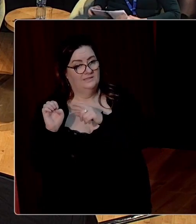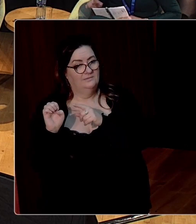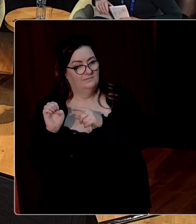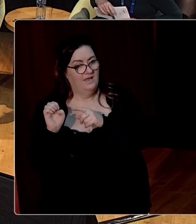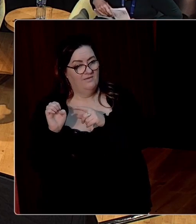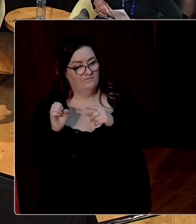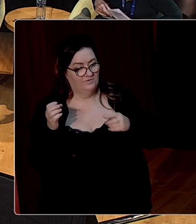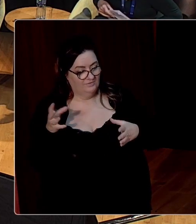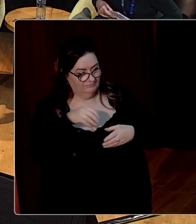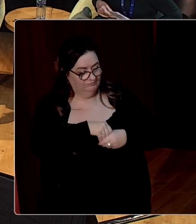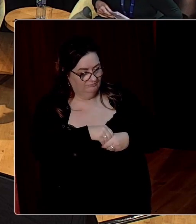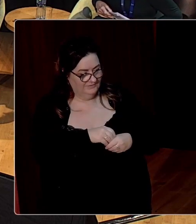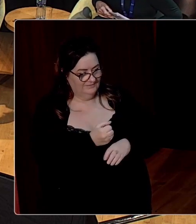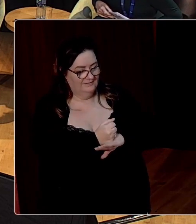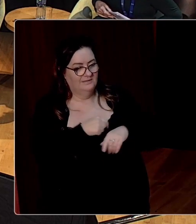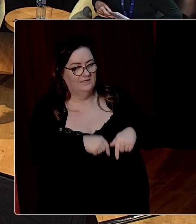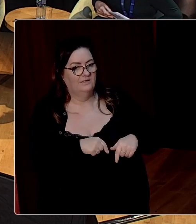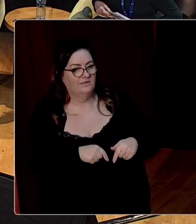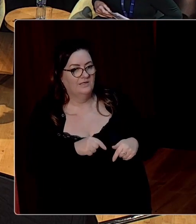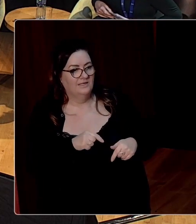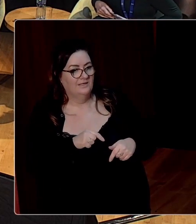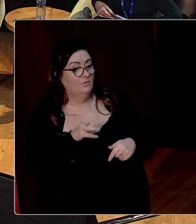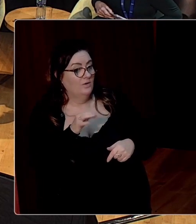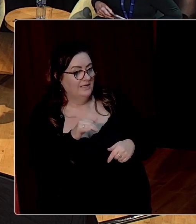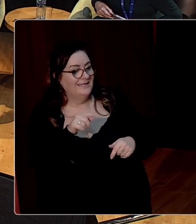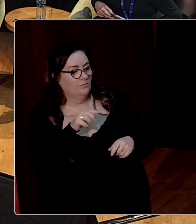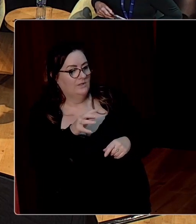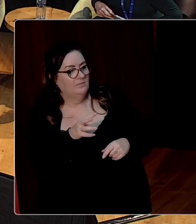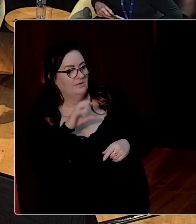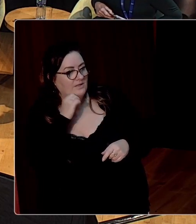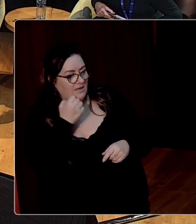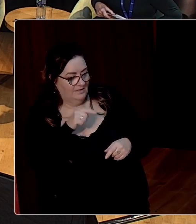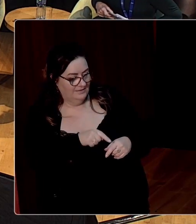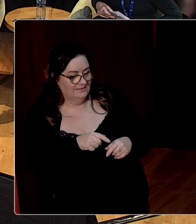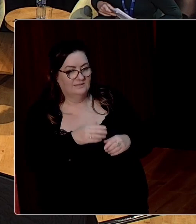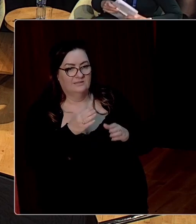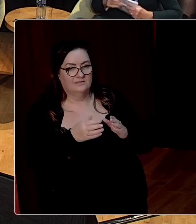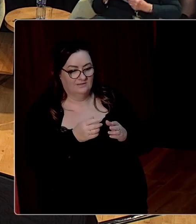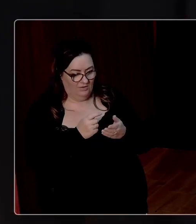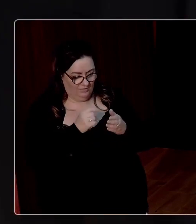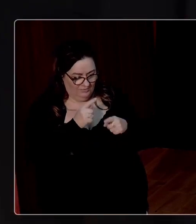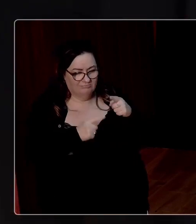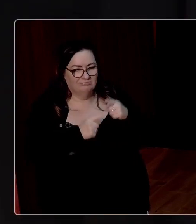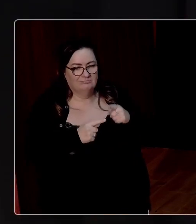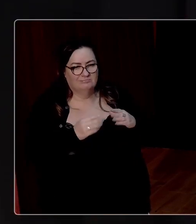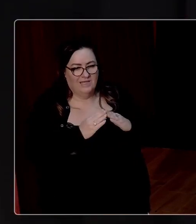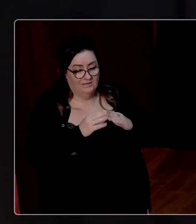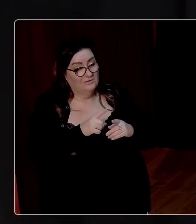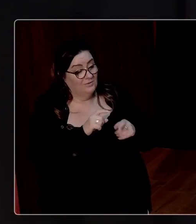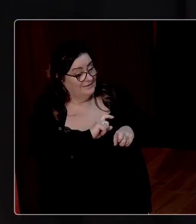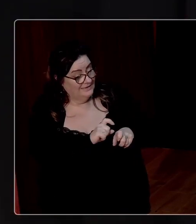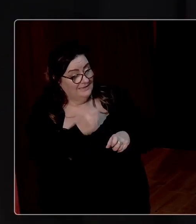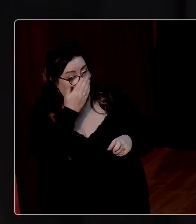gains a foothold in this country, it will be because these flat blocks continue to exist. Okay. So it still runs